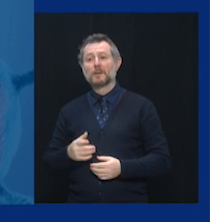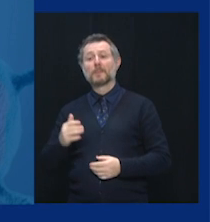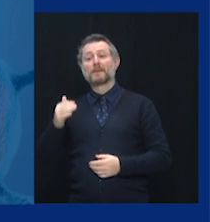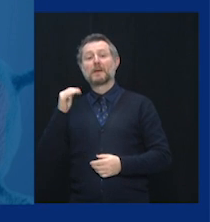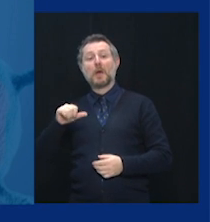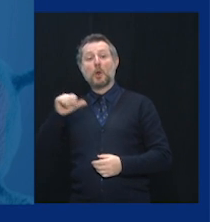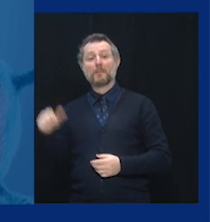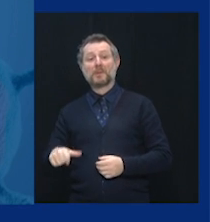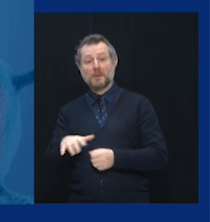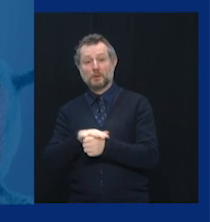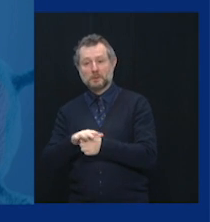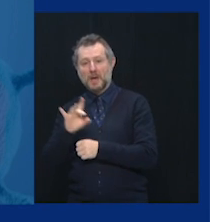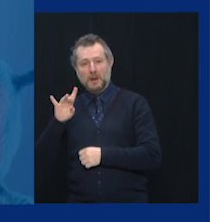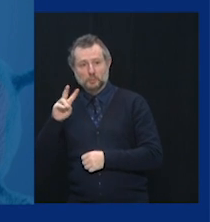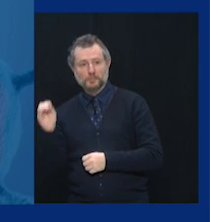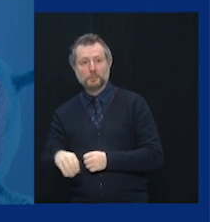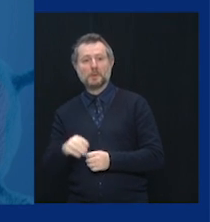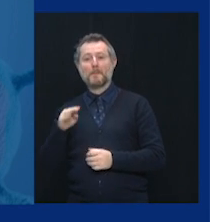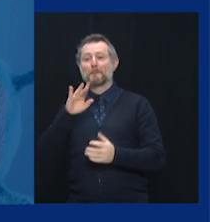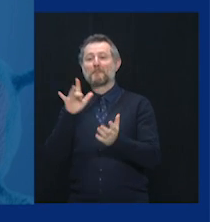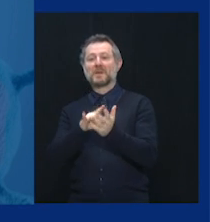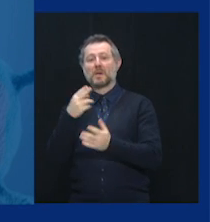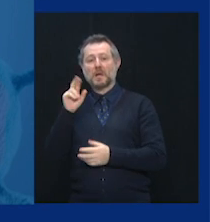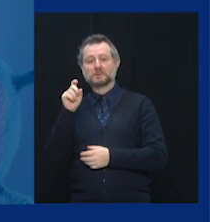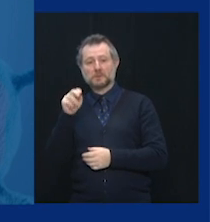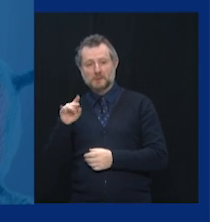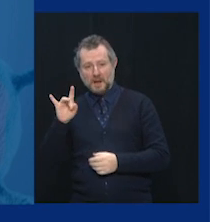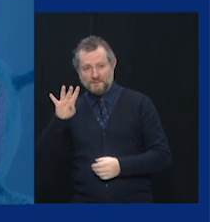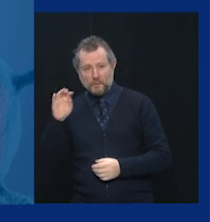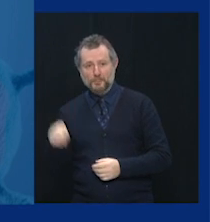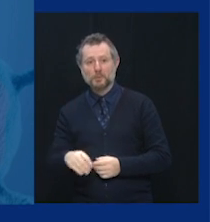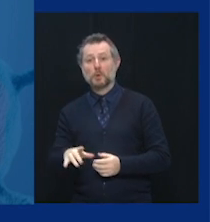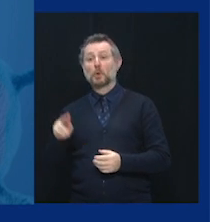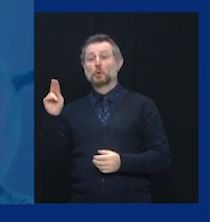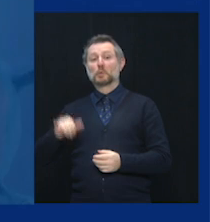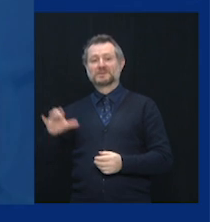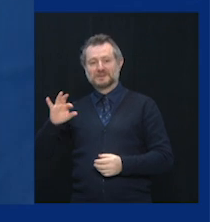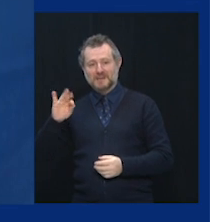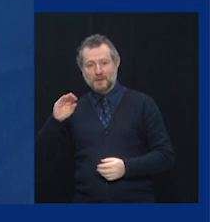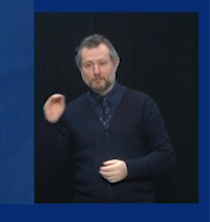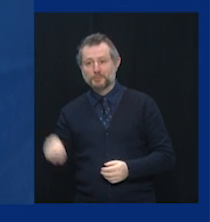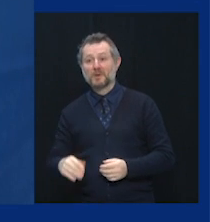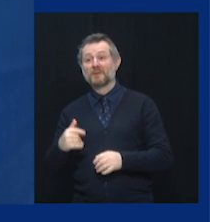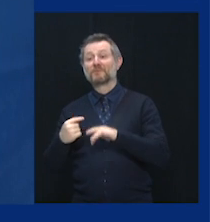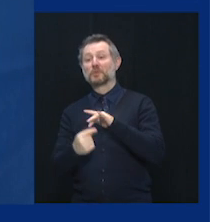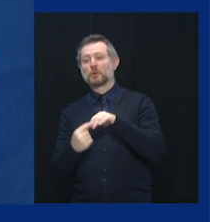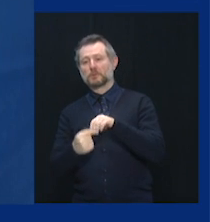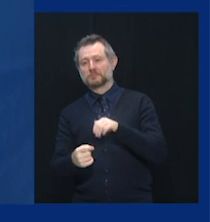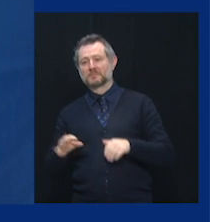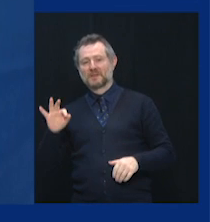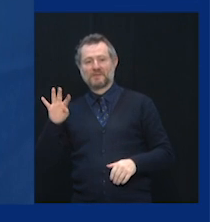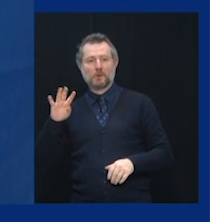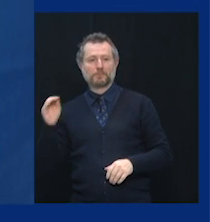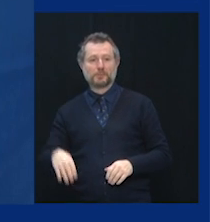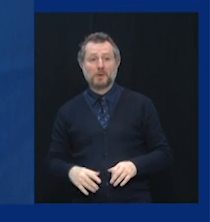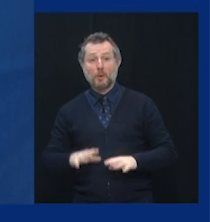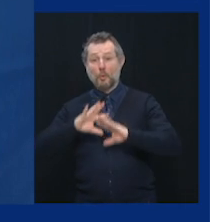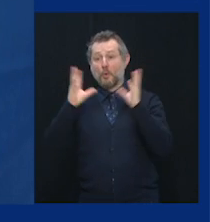82. Mid-Hudson, 84. New York City, 90. Finger Lakes, 94. Overall